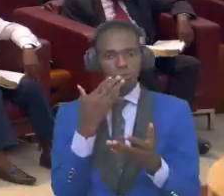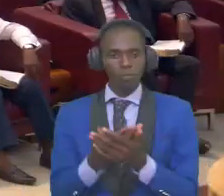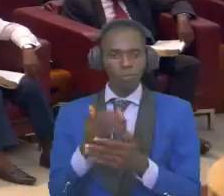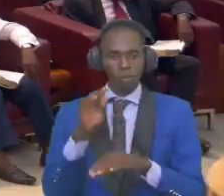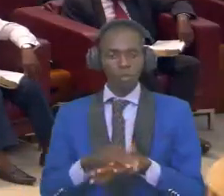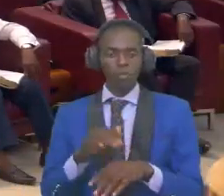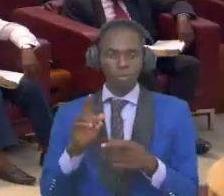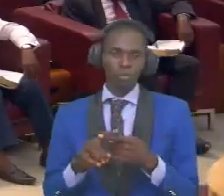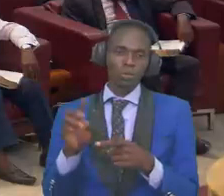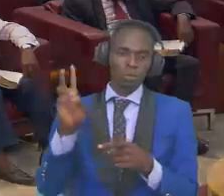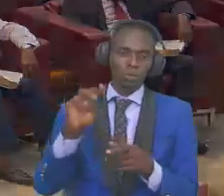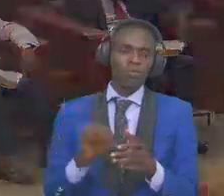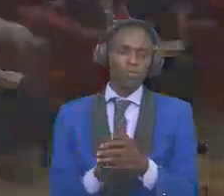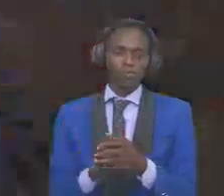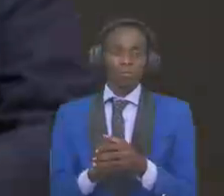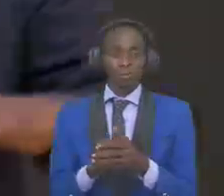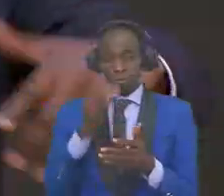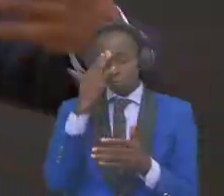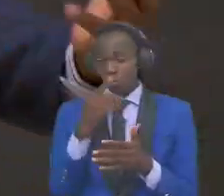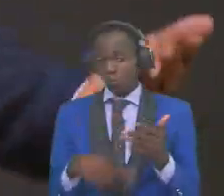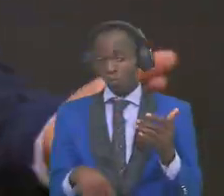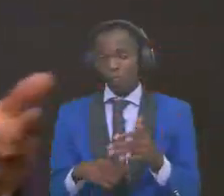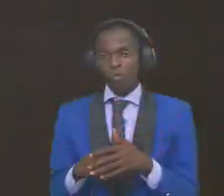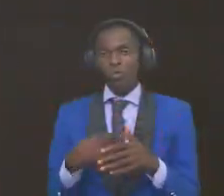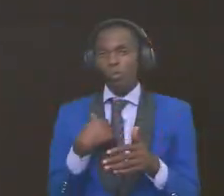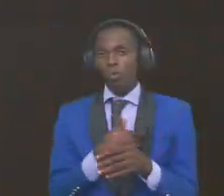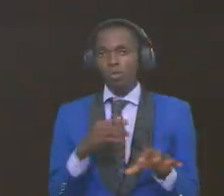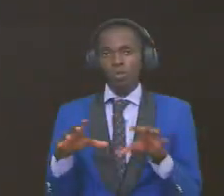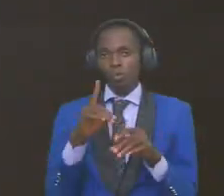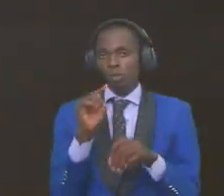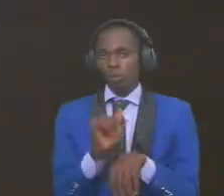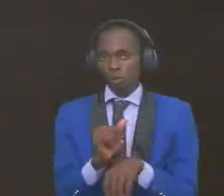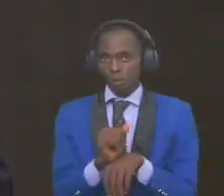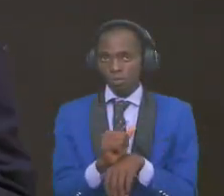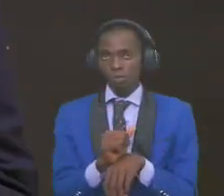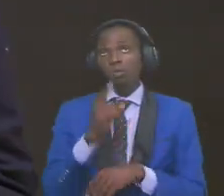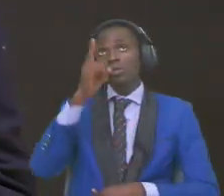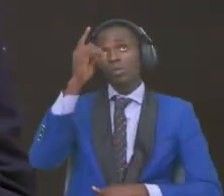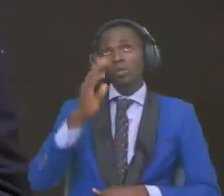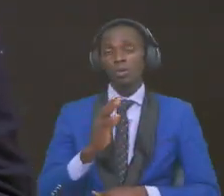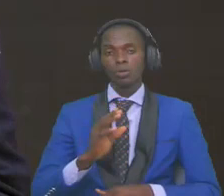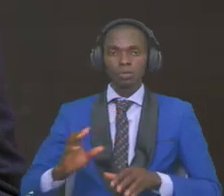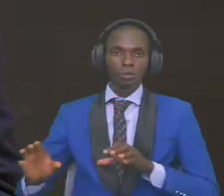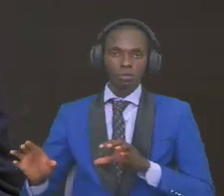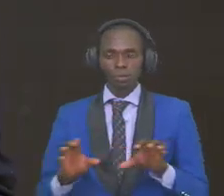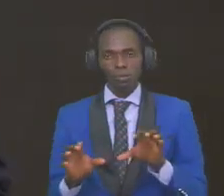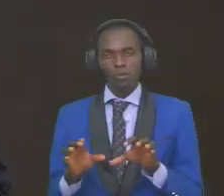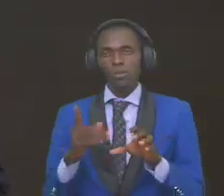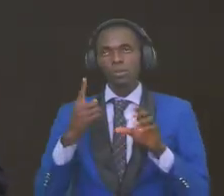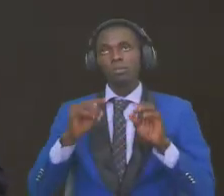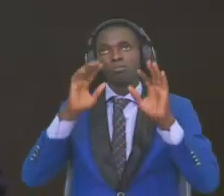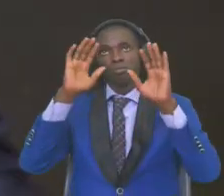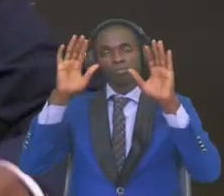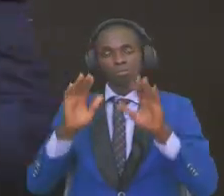unto him. You know what? We do the work, God does the